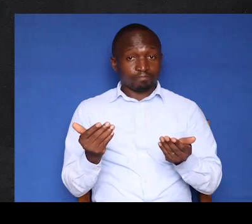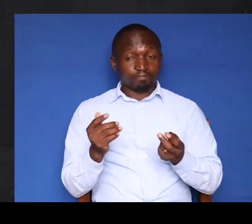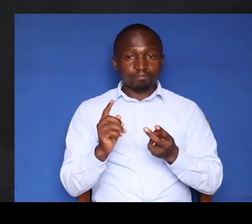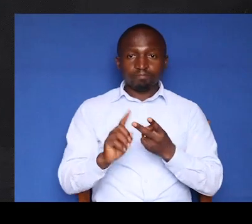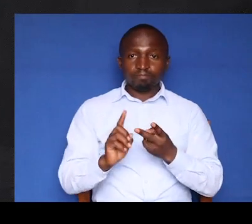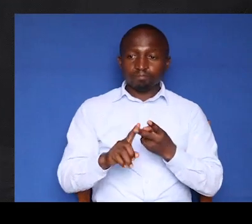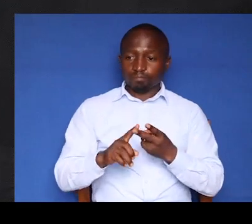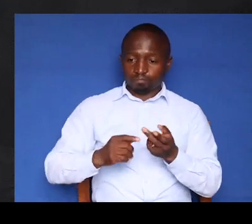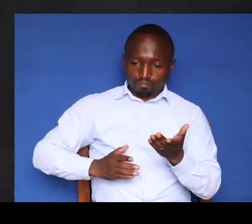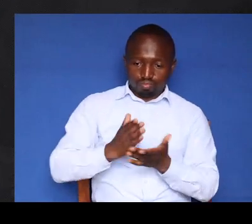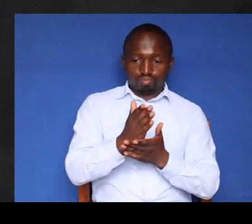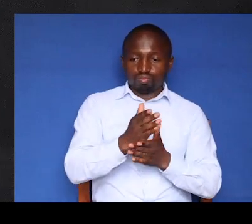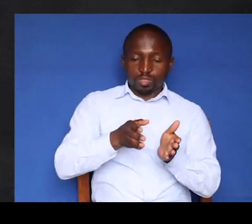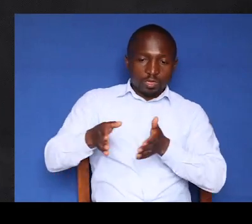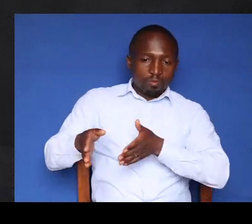River Nile.